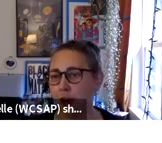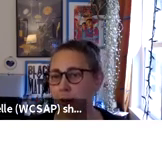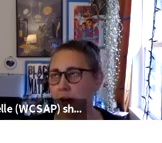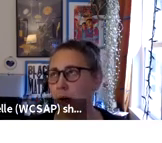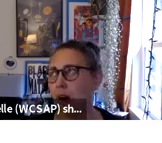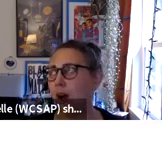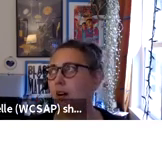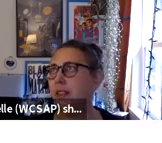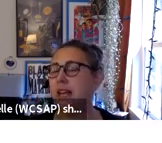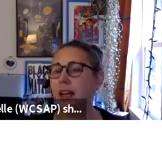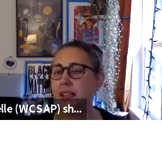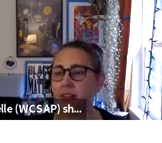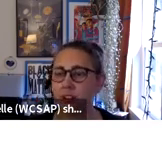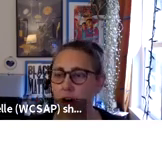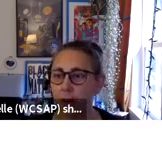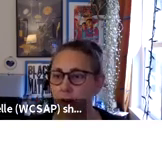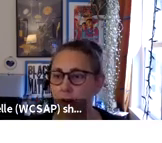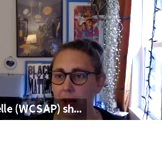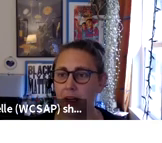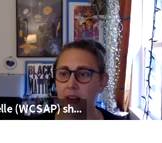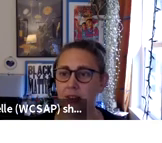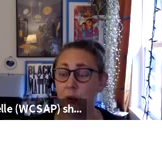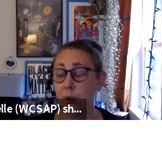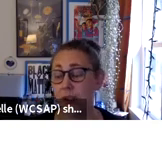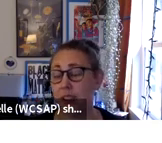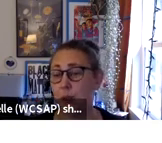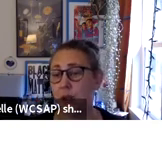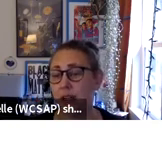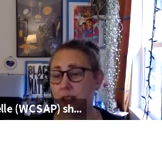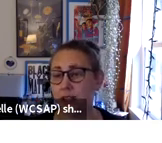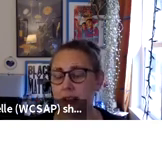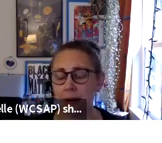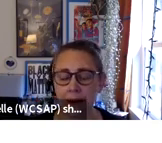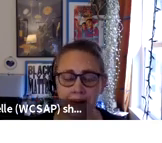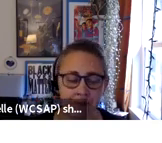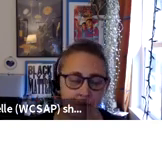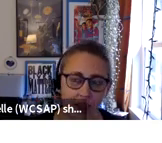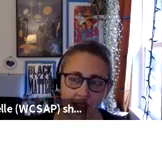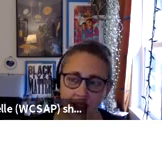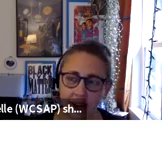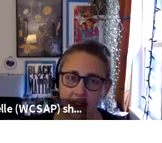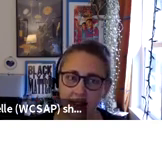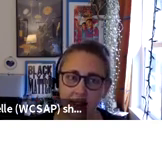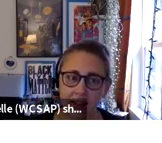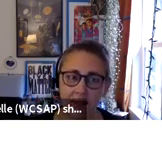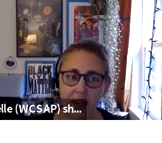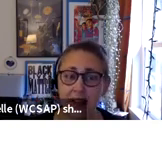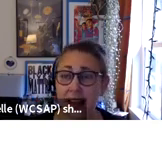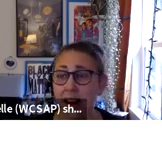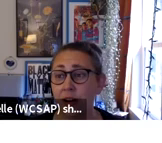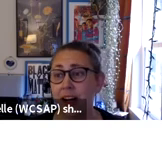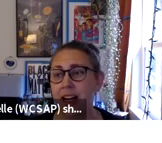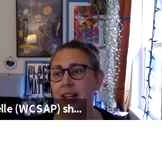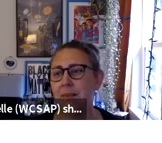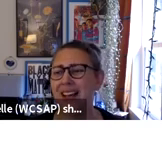to trauma or our secondary trauma we might or will experience can make